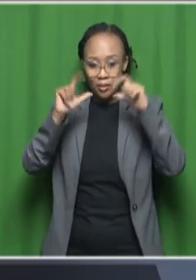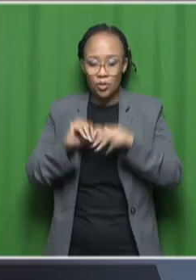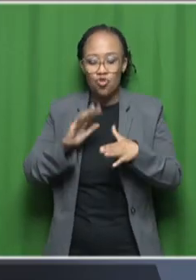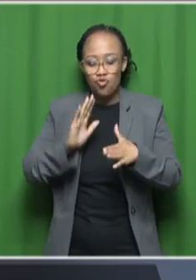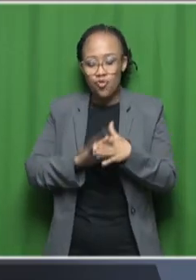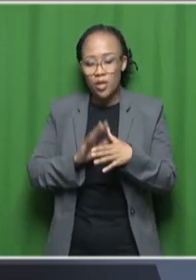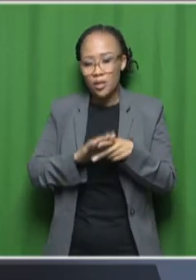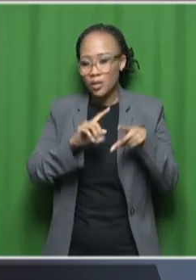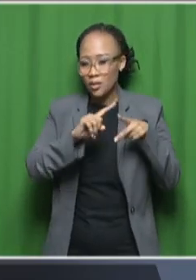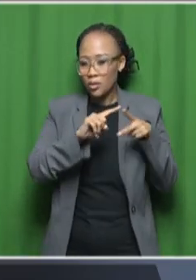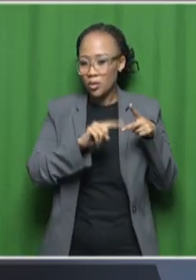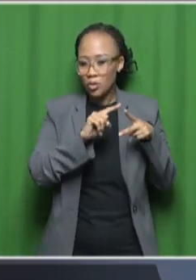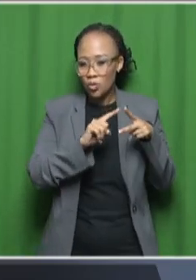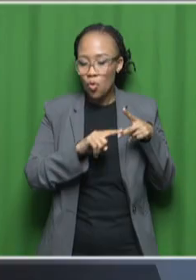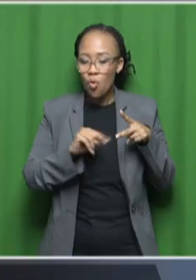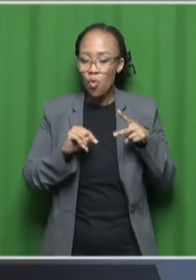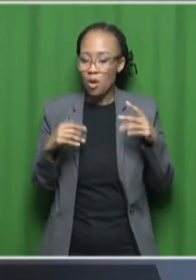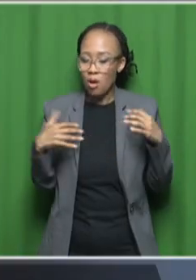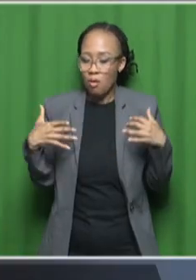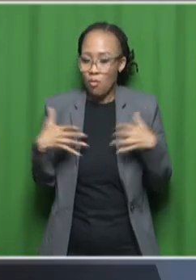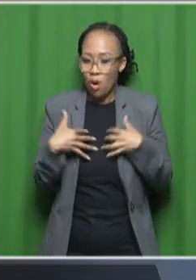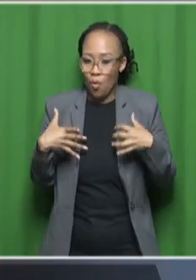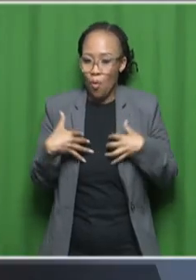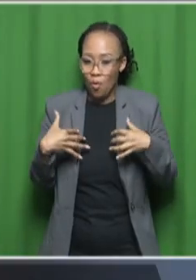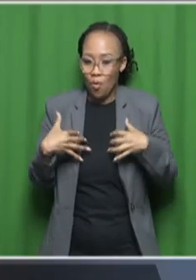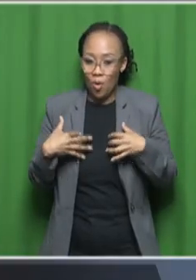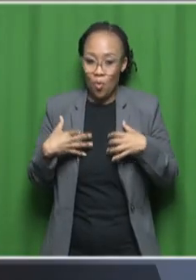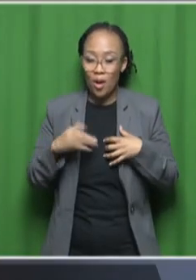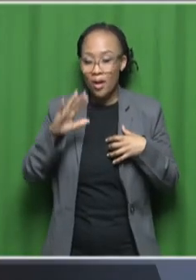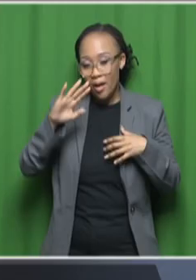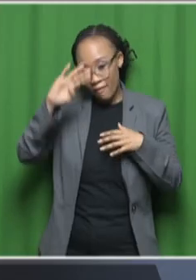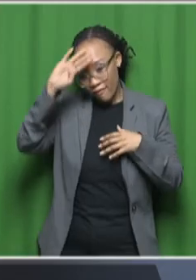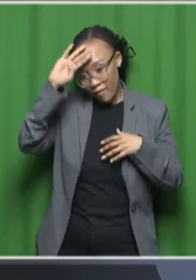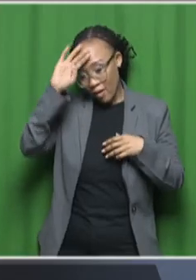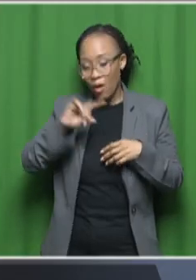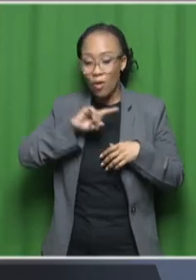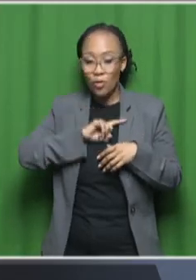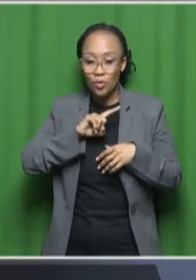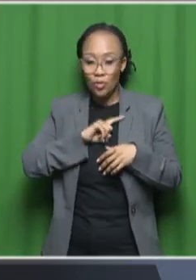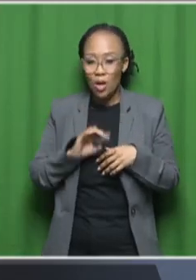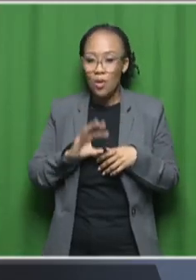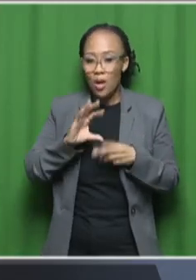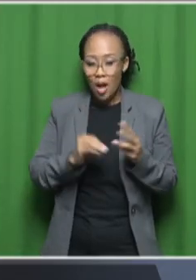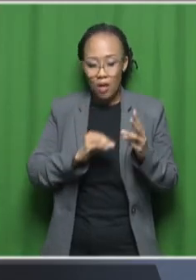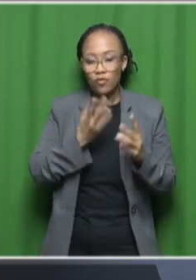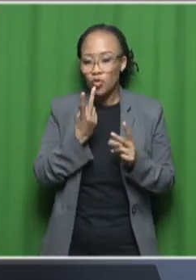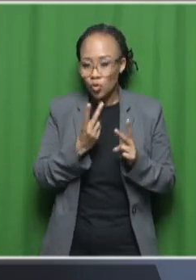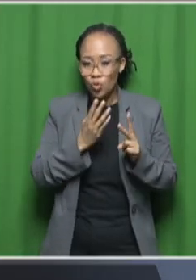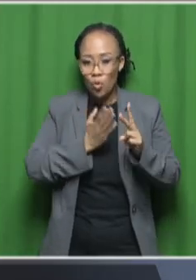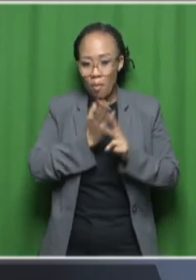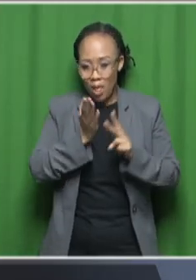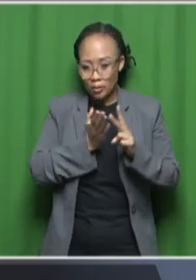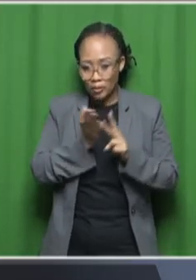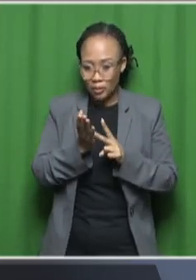really worried about rheumatic fever, in the sense that there are two pillars that we almost have to target. The one